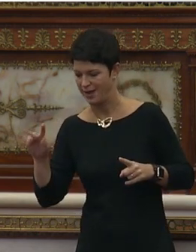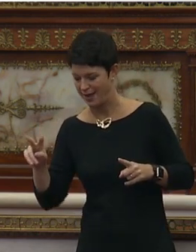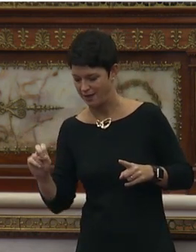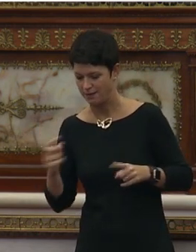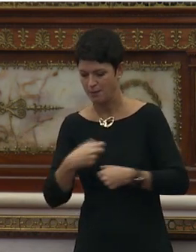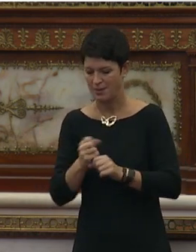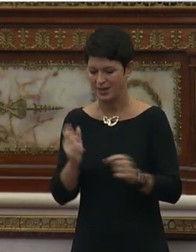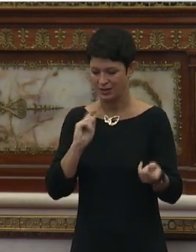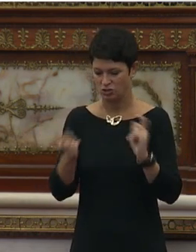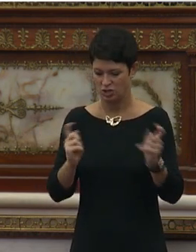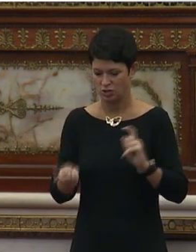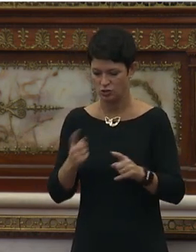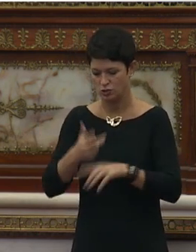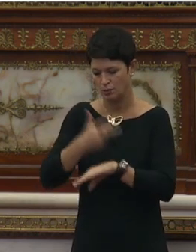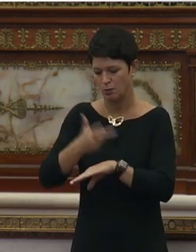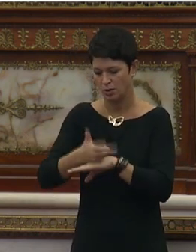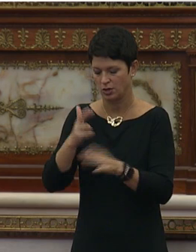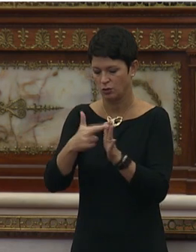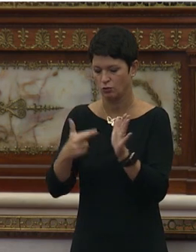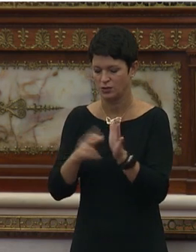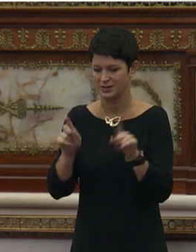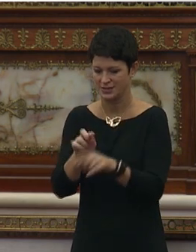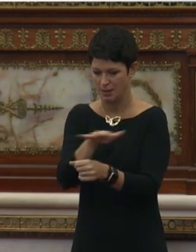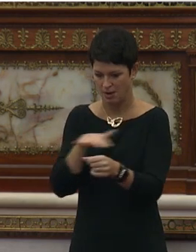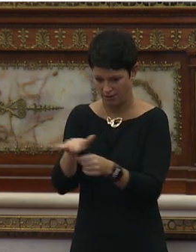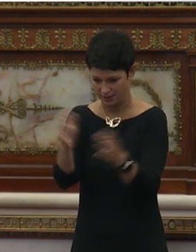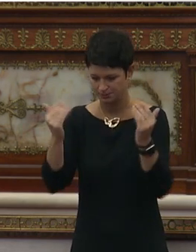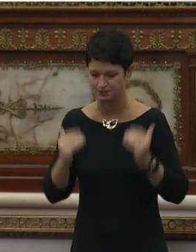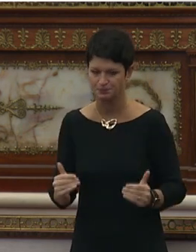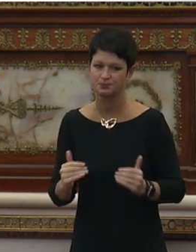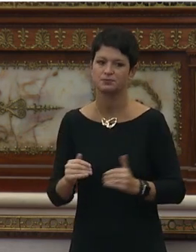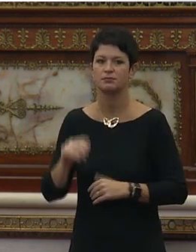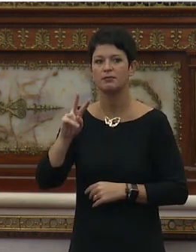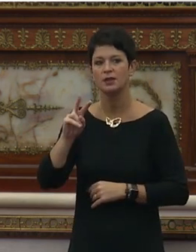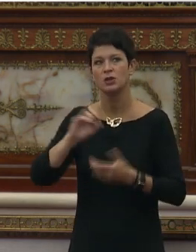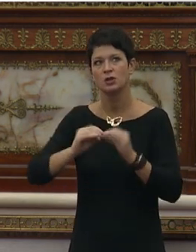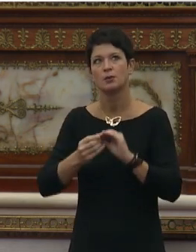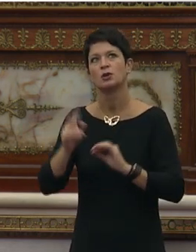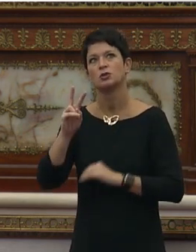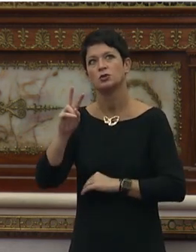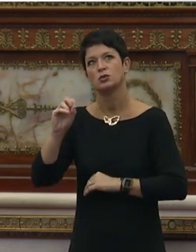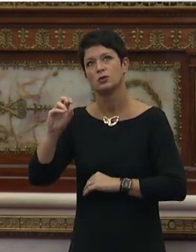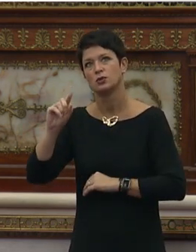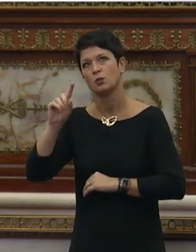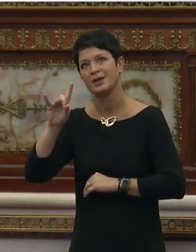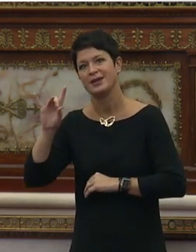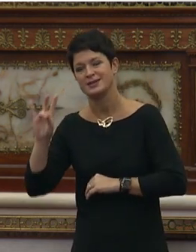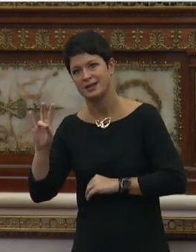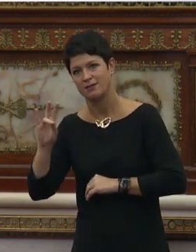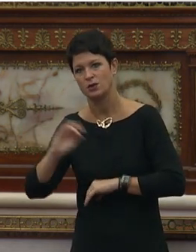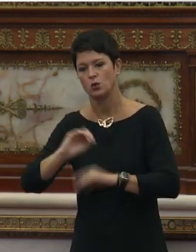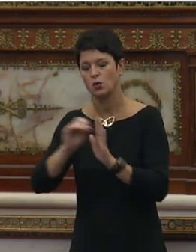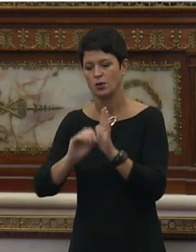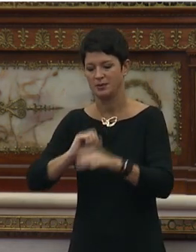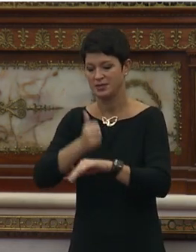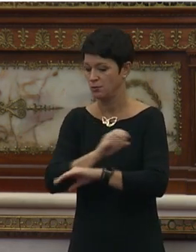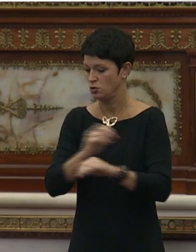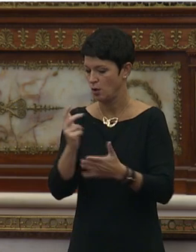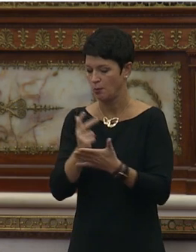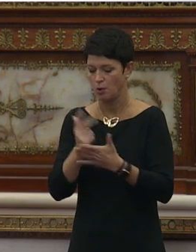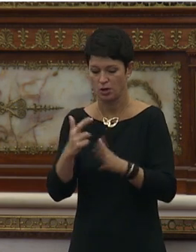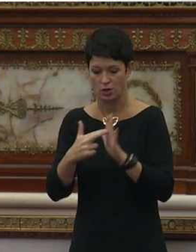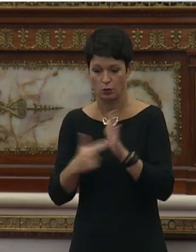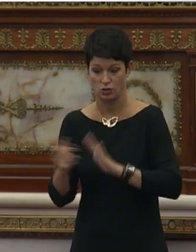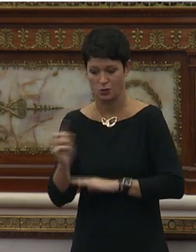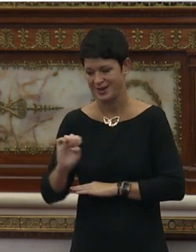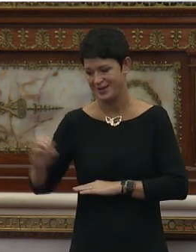making associated changes to parking regulations within the same limits. And bill number 200187, entitled an ordinance establishing a no parking regulation